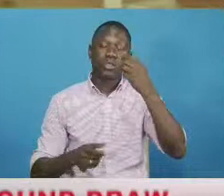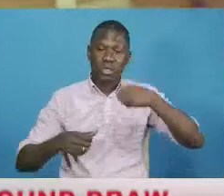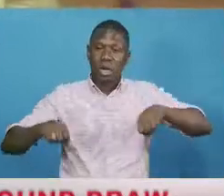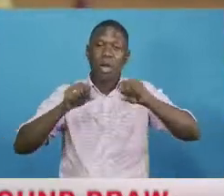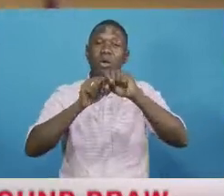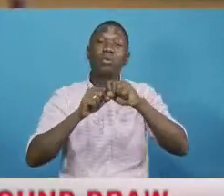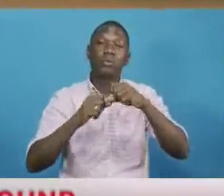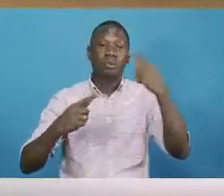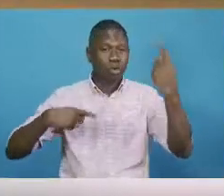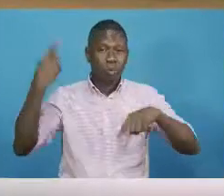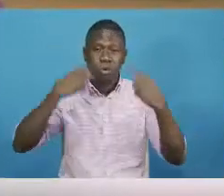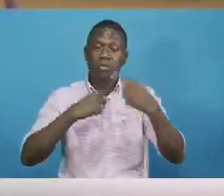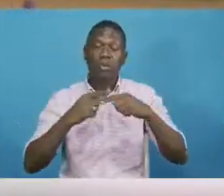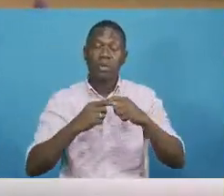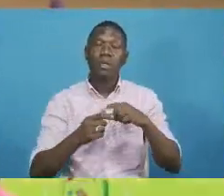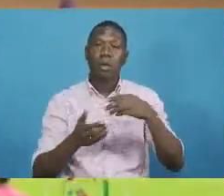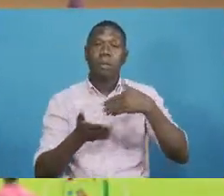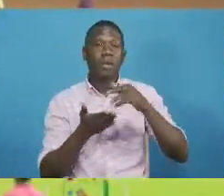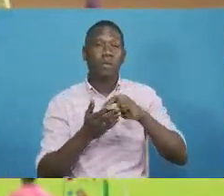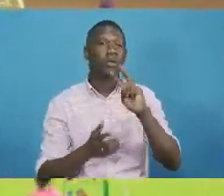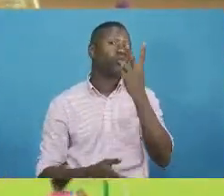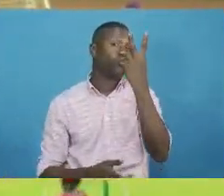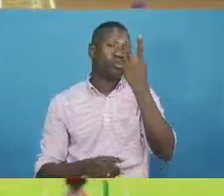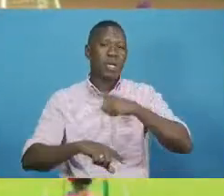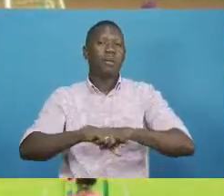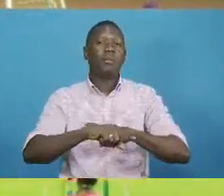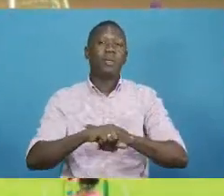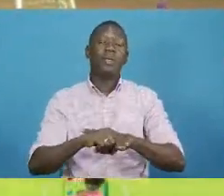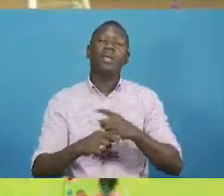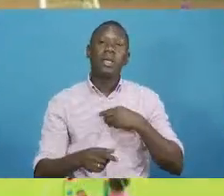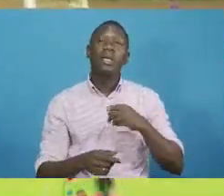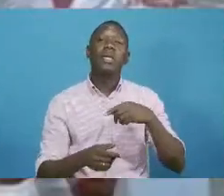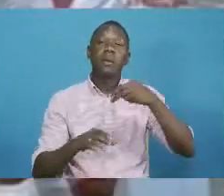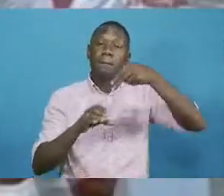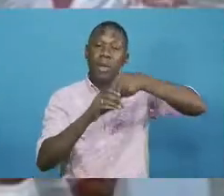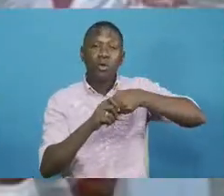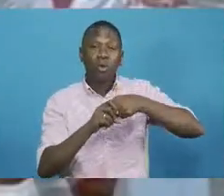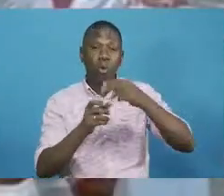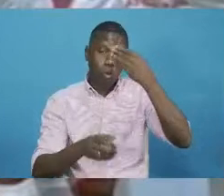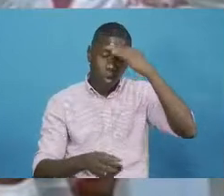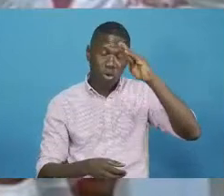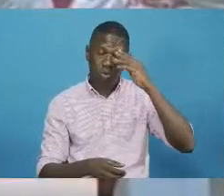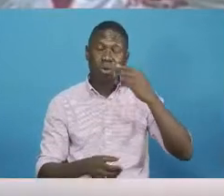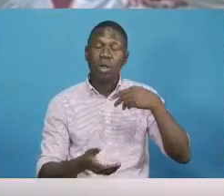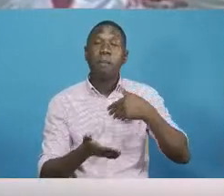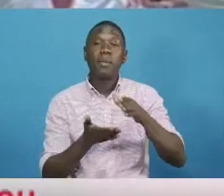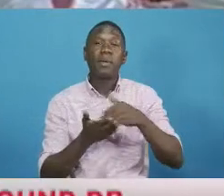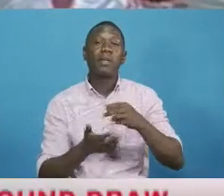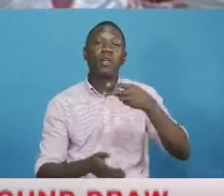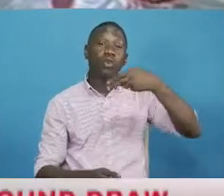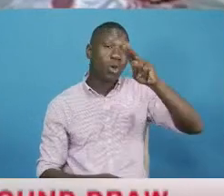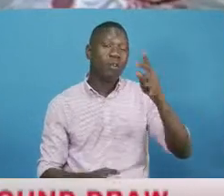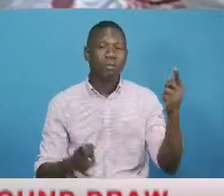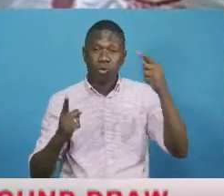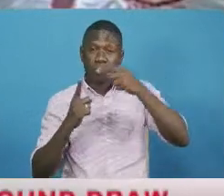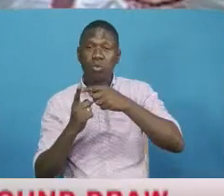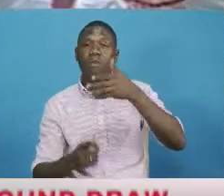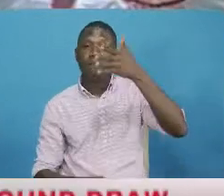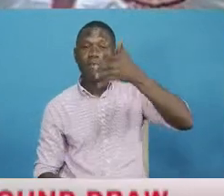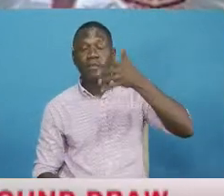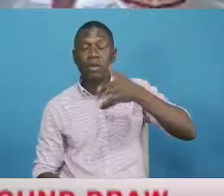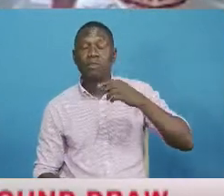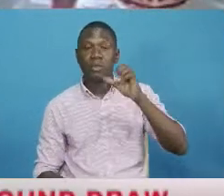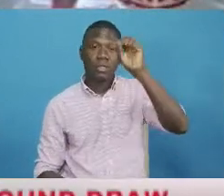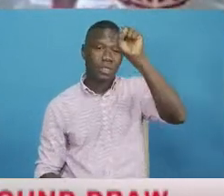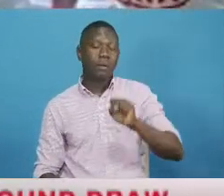2 legs. The Petroleum Boys will play their first leg between the 12th to the 15th of September at the Independence Stadium